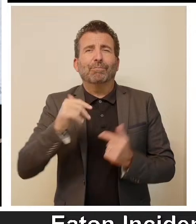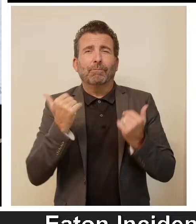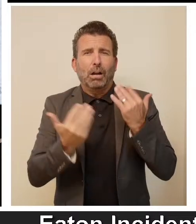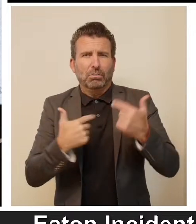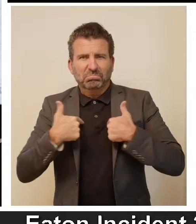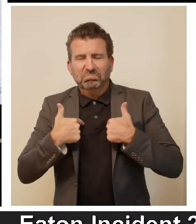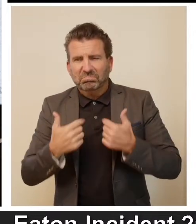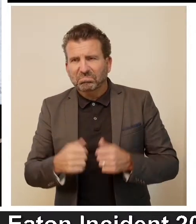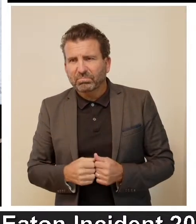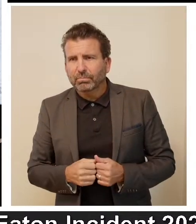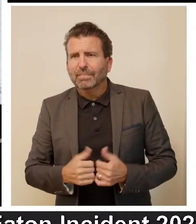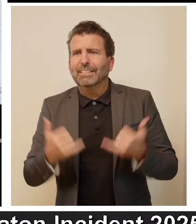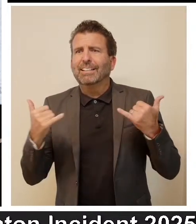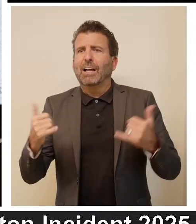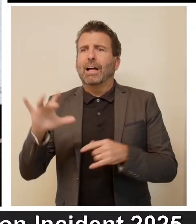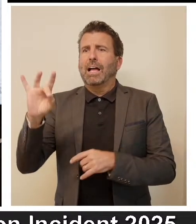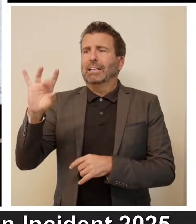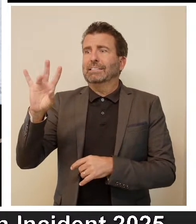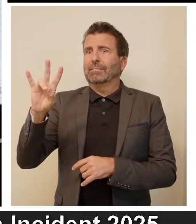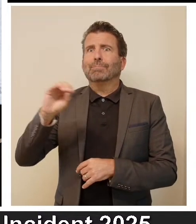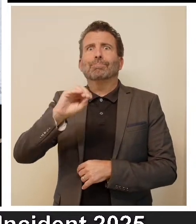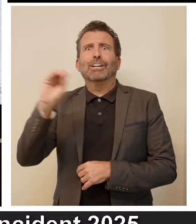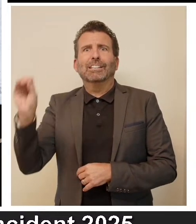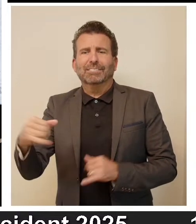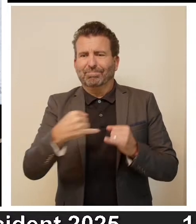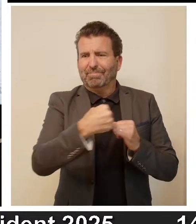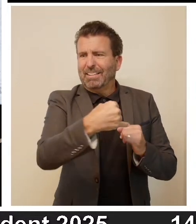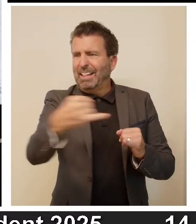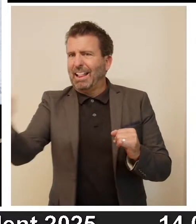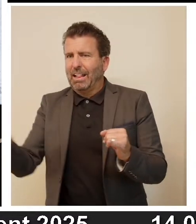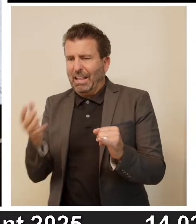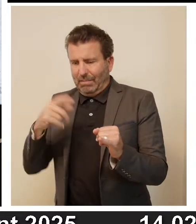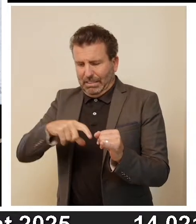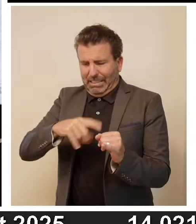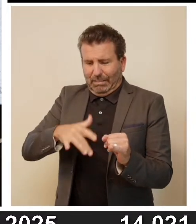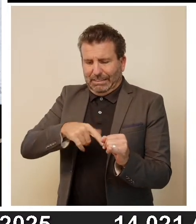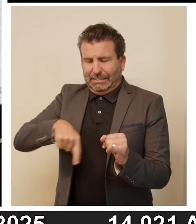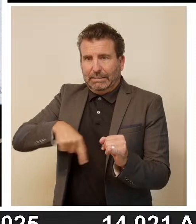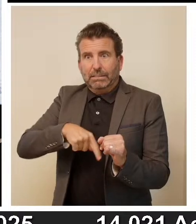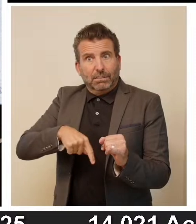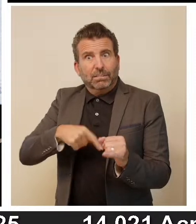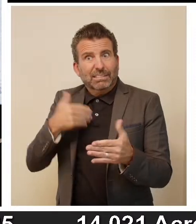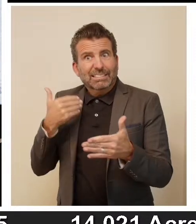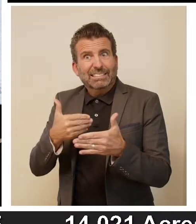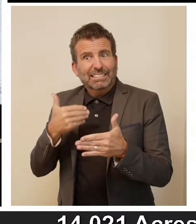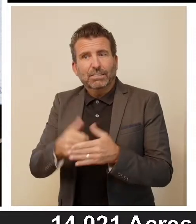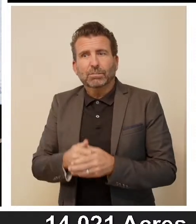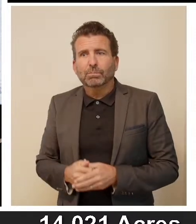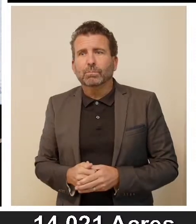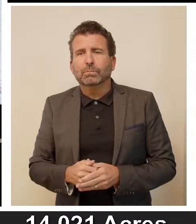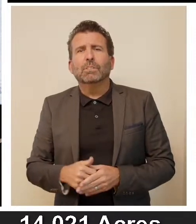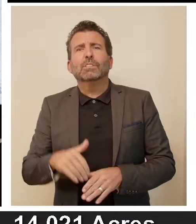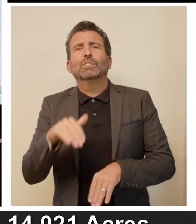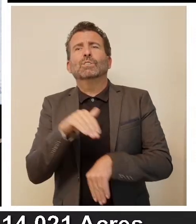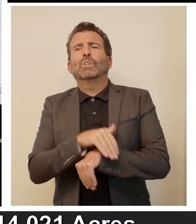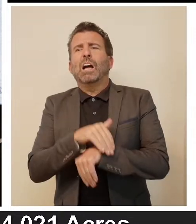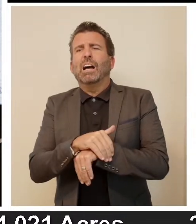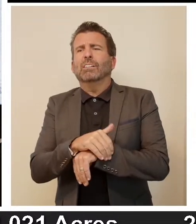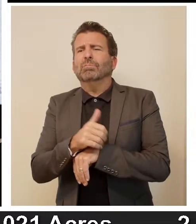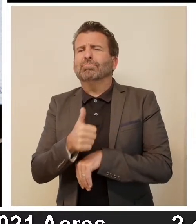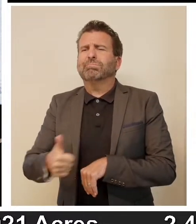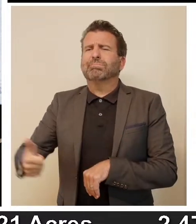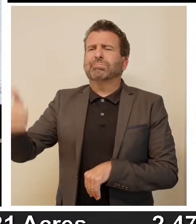87% containment. Starting tonight, we'll have an operational update with Operations Section Chief Joe Walton.